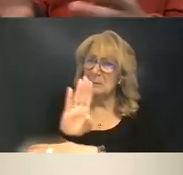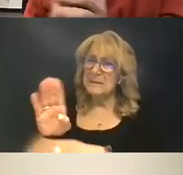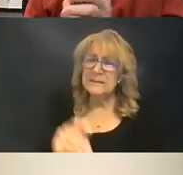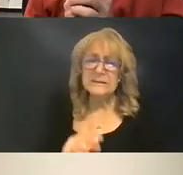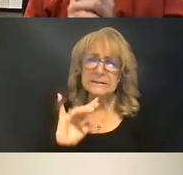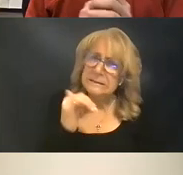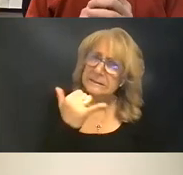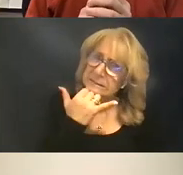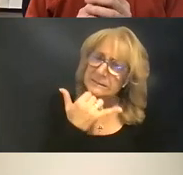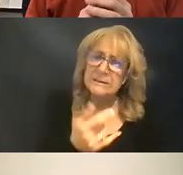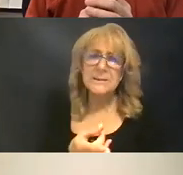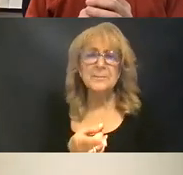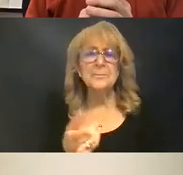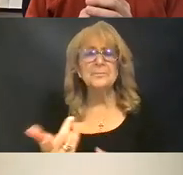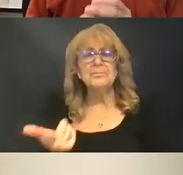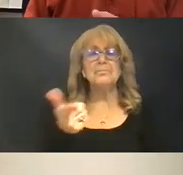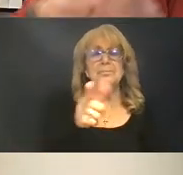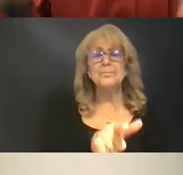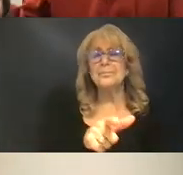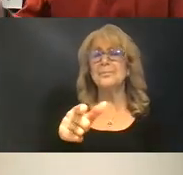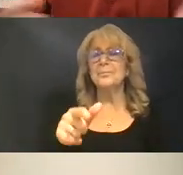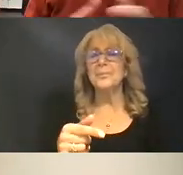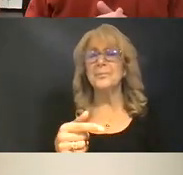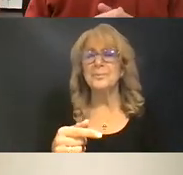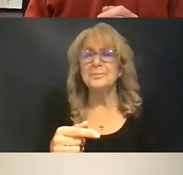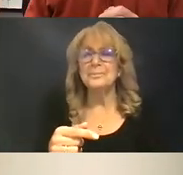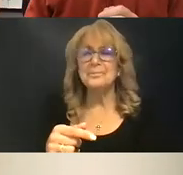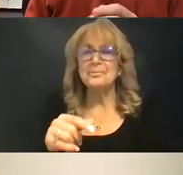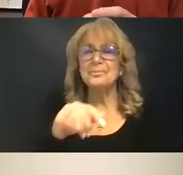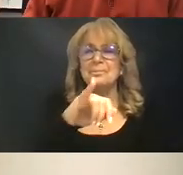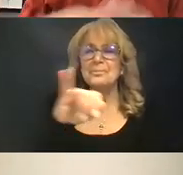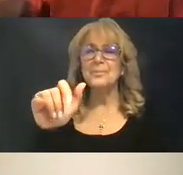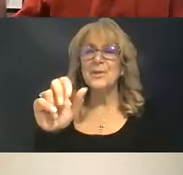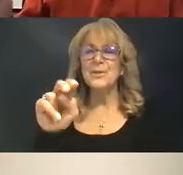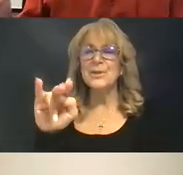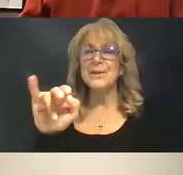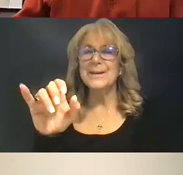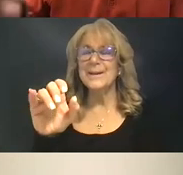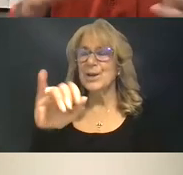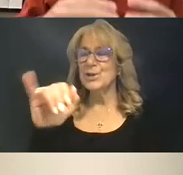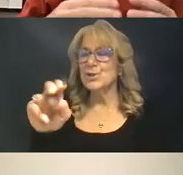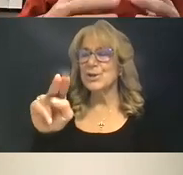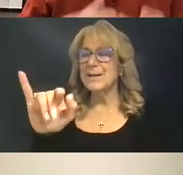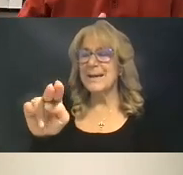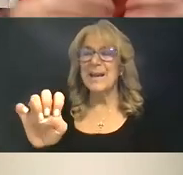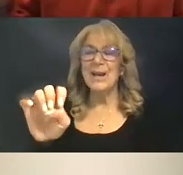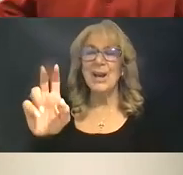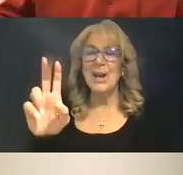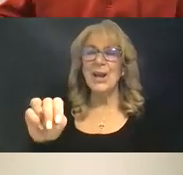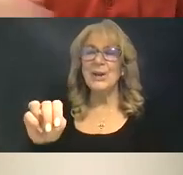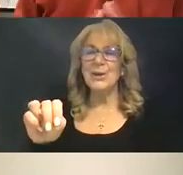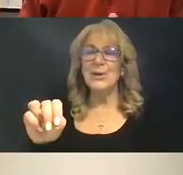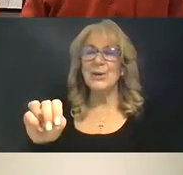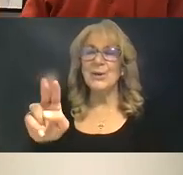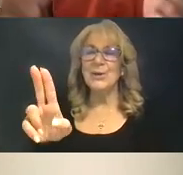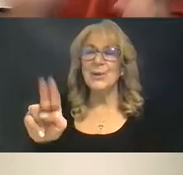Finally, now I want to turn it over to Janine Nunes, and she's going to start to tell us a little about the science of the fluids that give rise